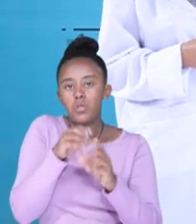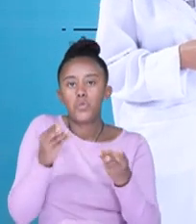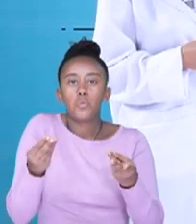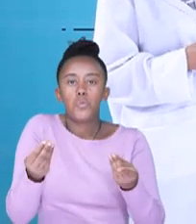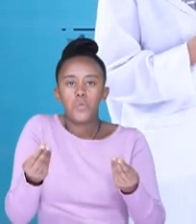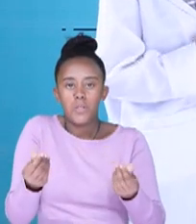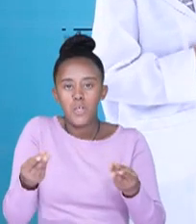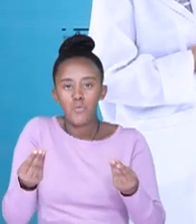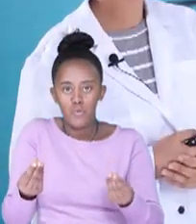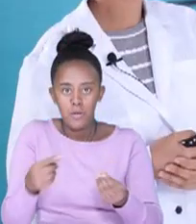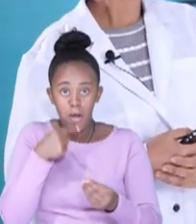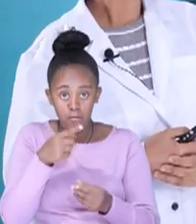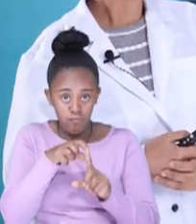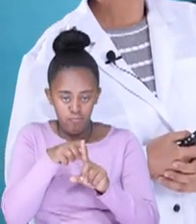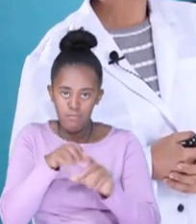smooth.